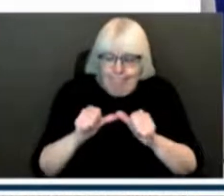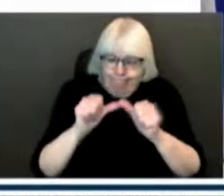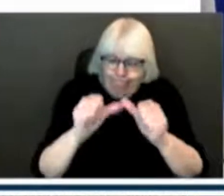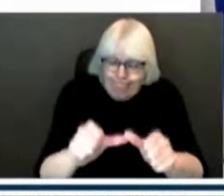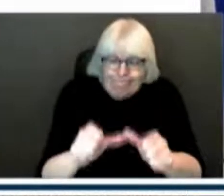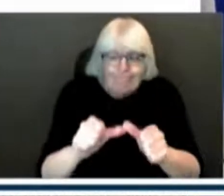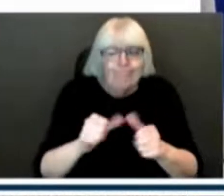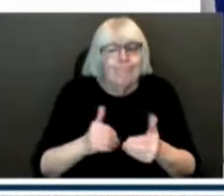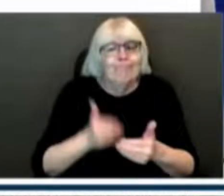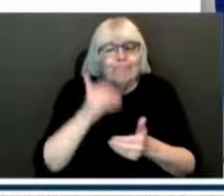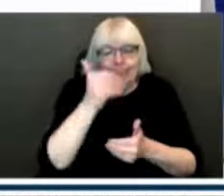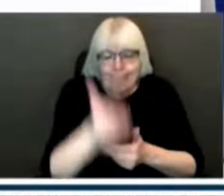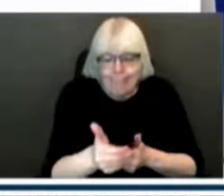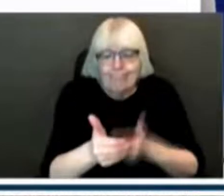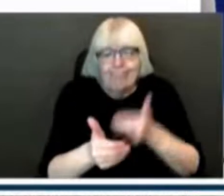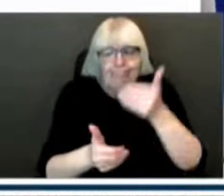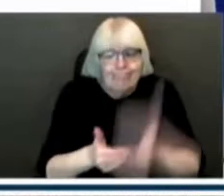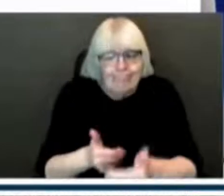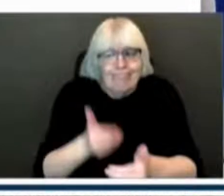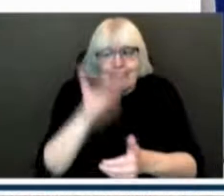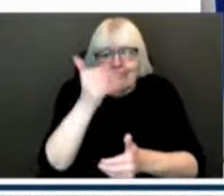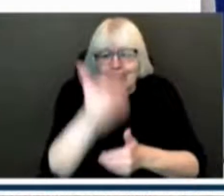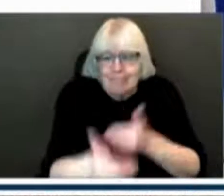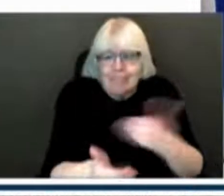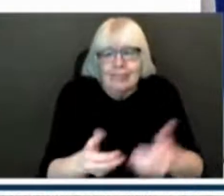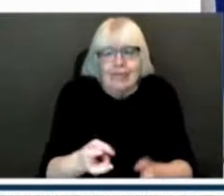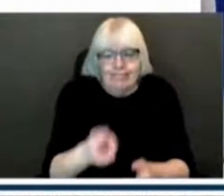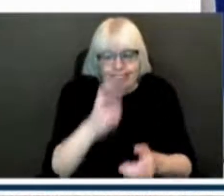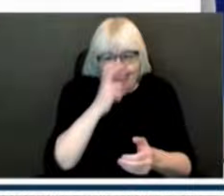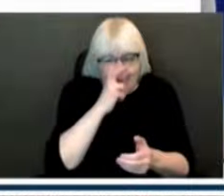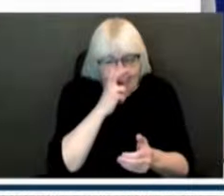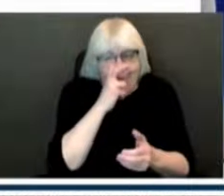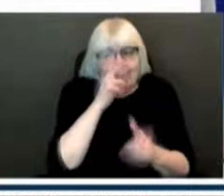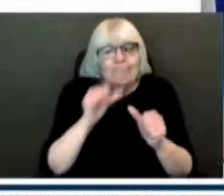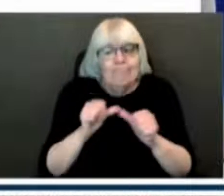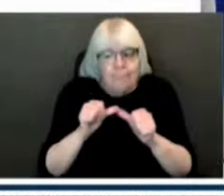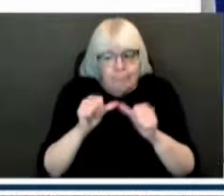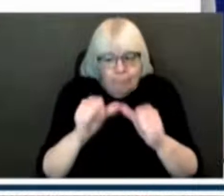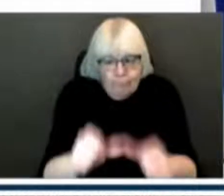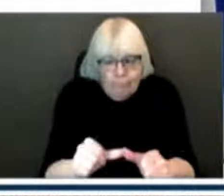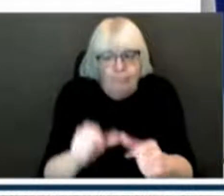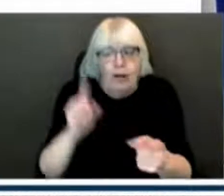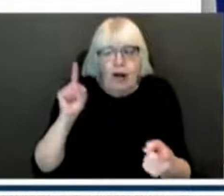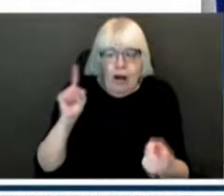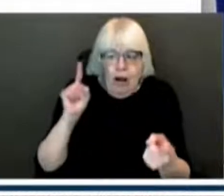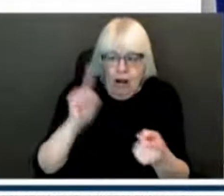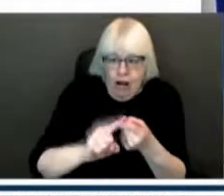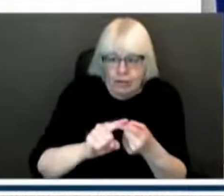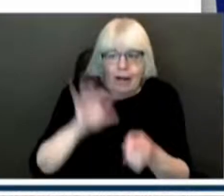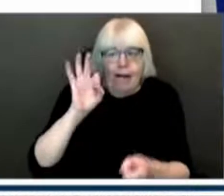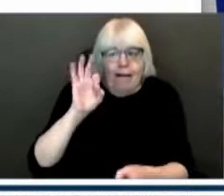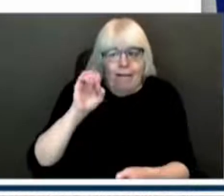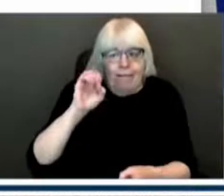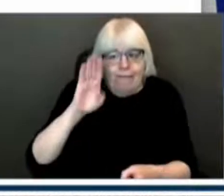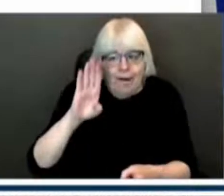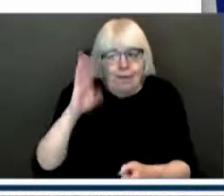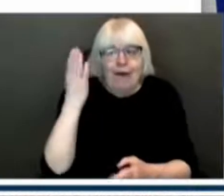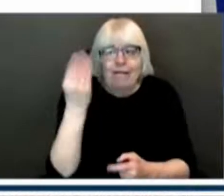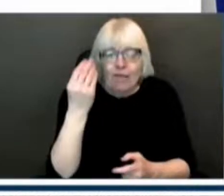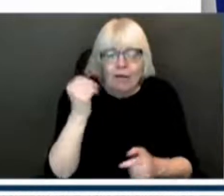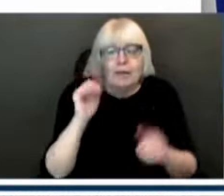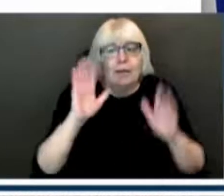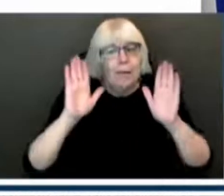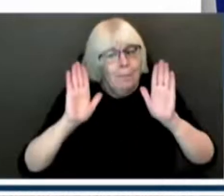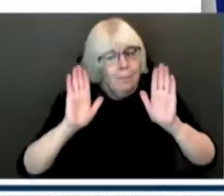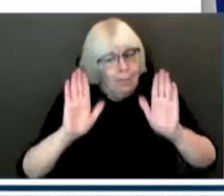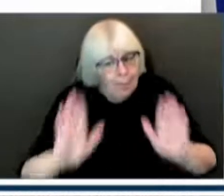until February 14th. But we're at a stage where Nova Scotia is ready to make gradual changes,